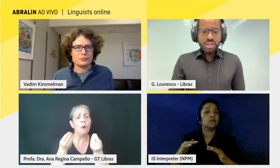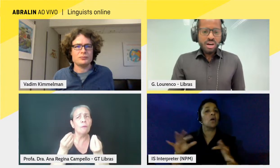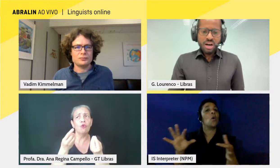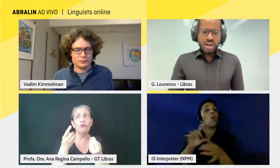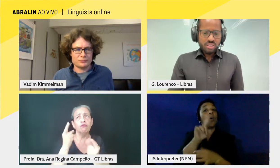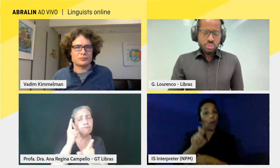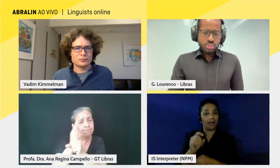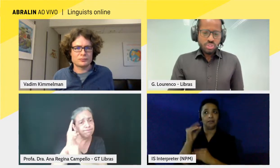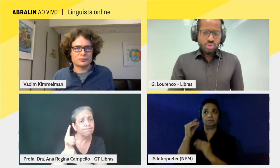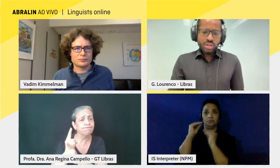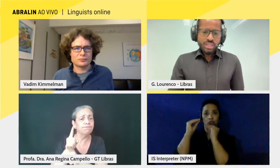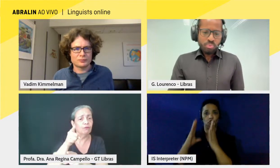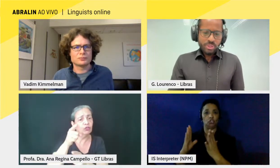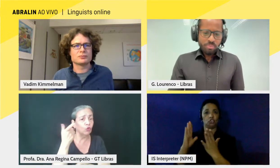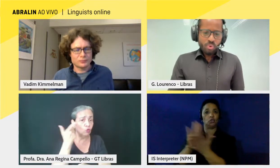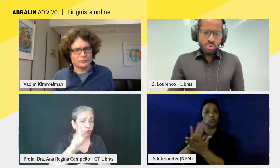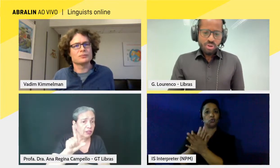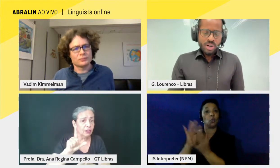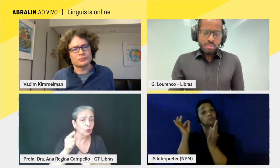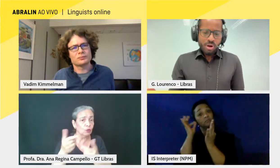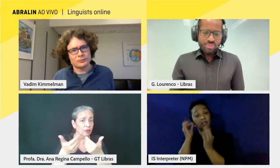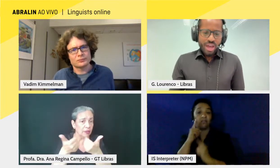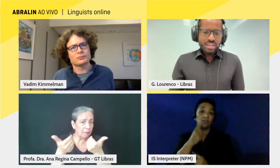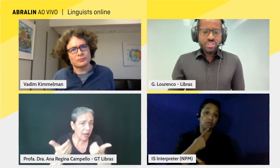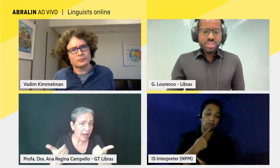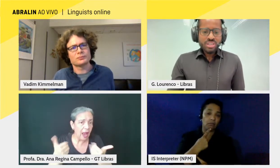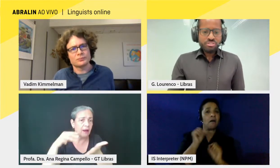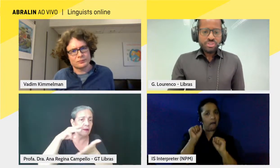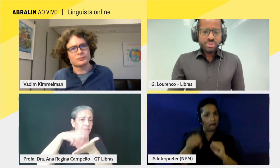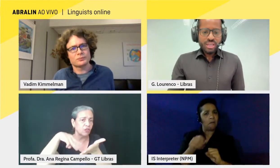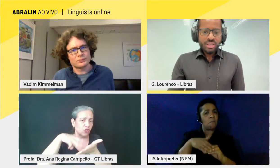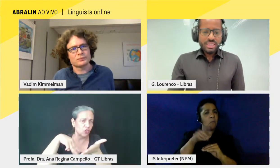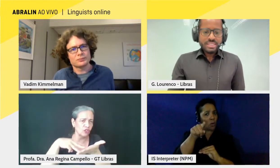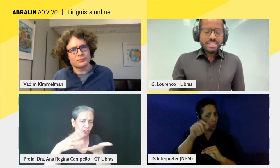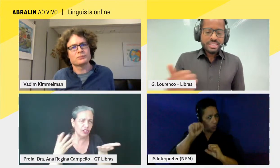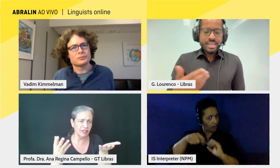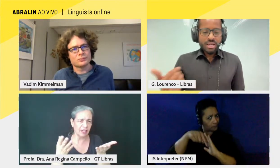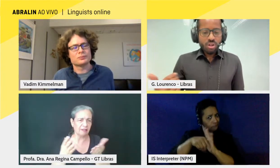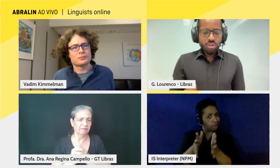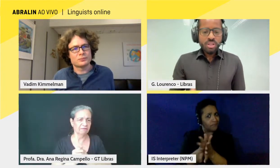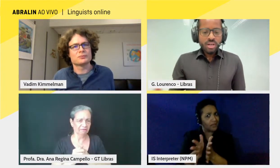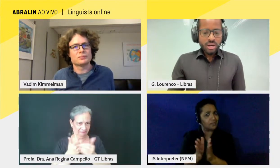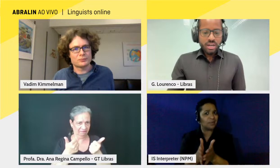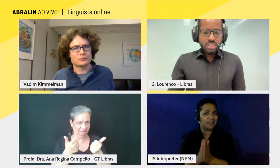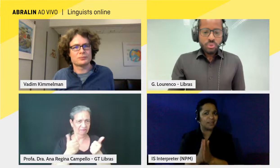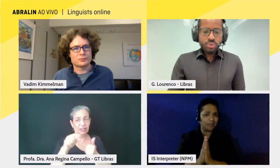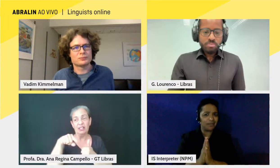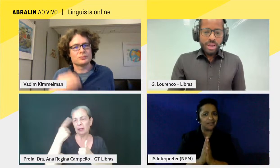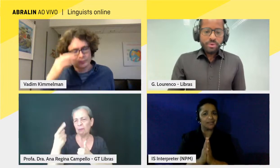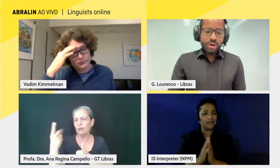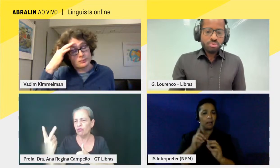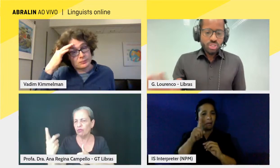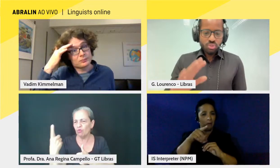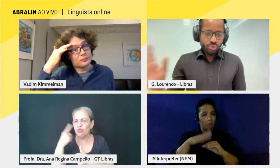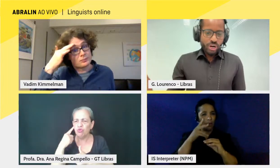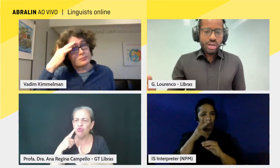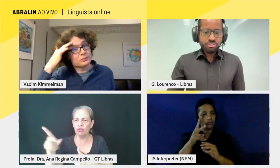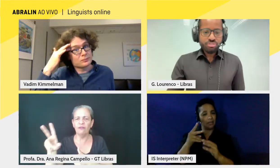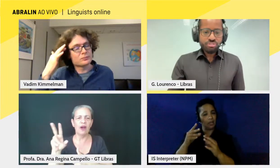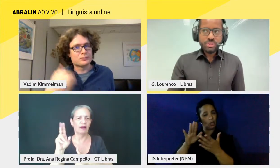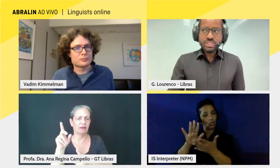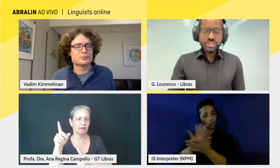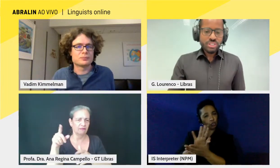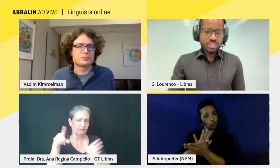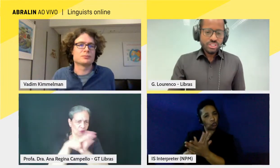lexical. Could you talk a little bit more about that, if you can, like disentangle schooling background and other kind